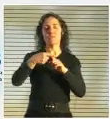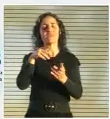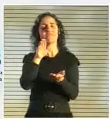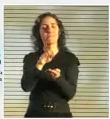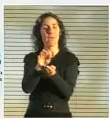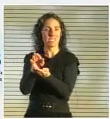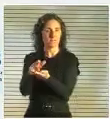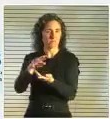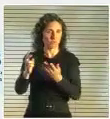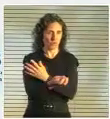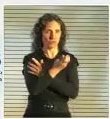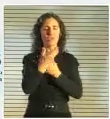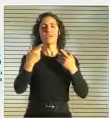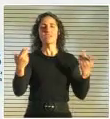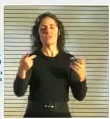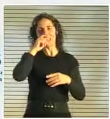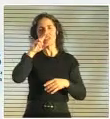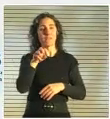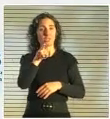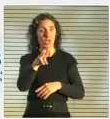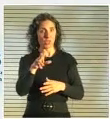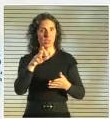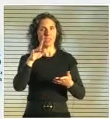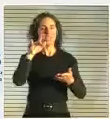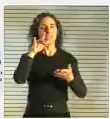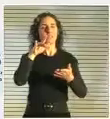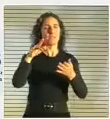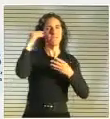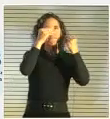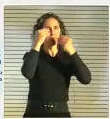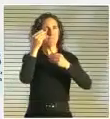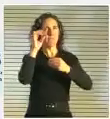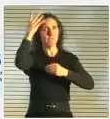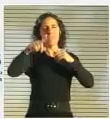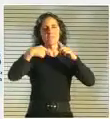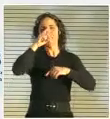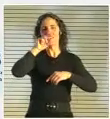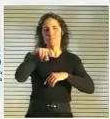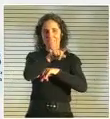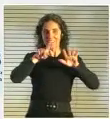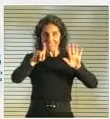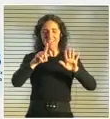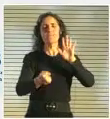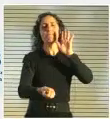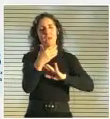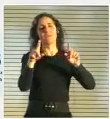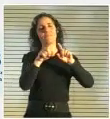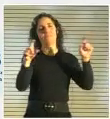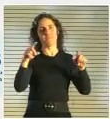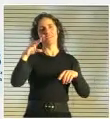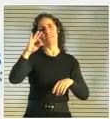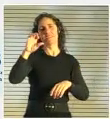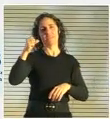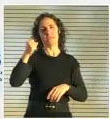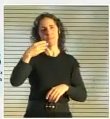SeaBOS in 2016. SeaBOS has a significant size in the industry. It's close to 20%